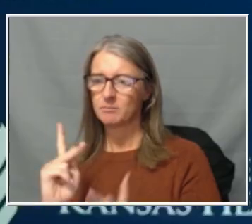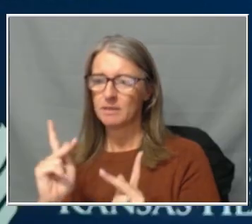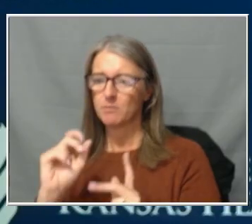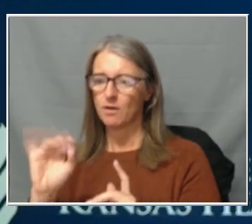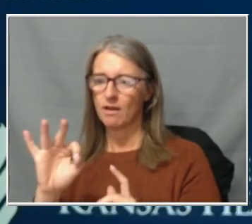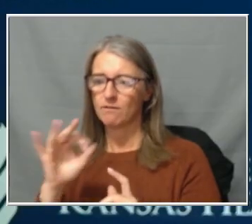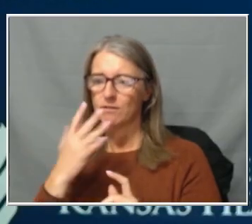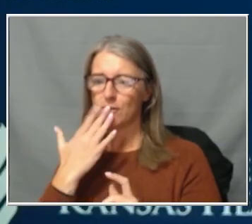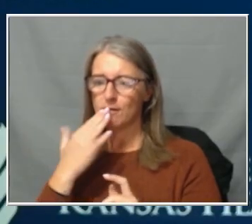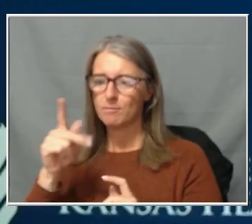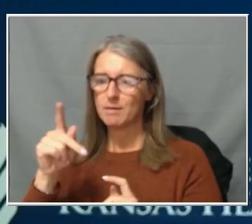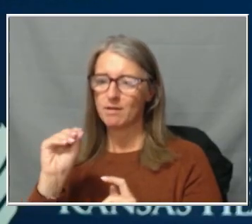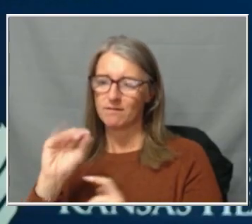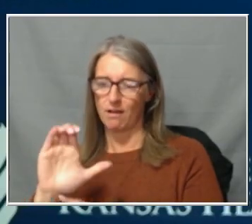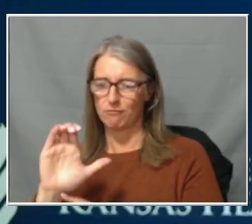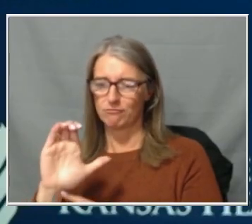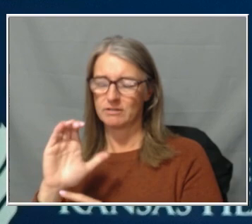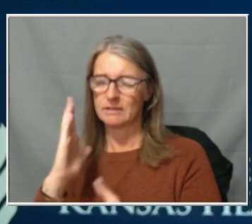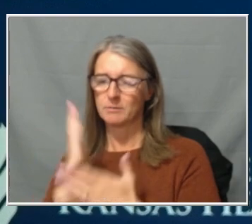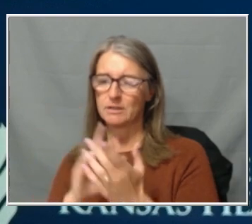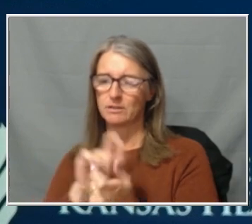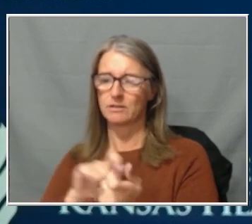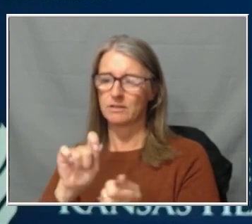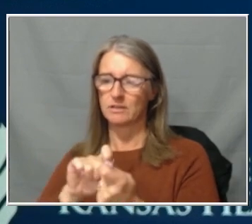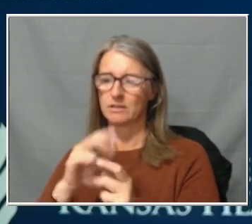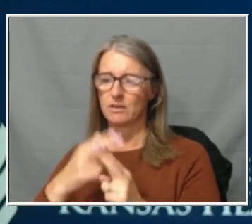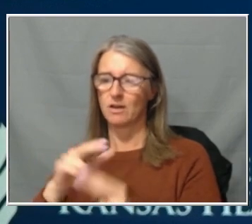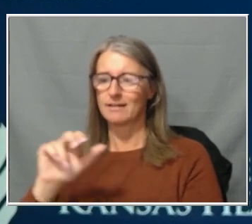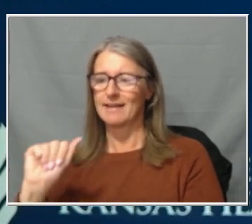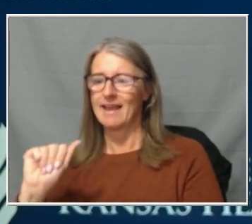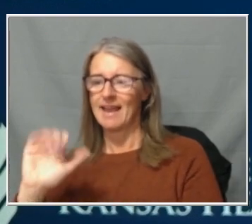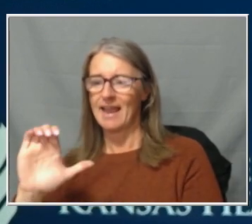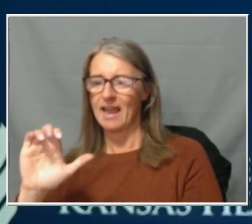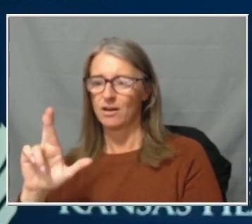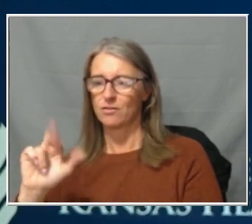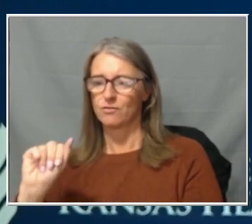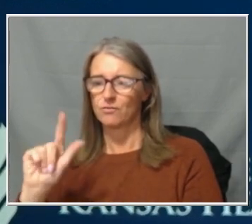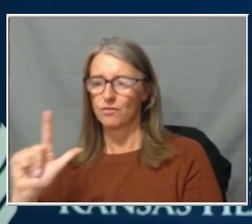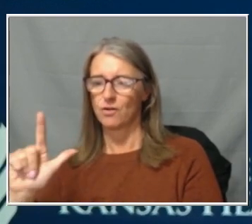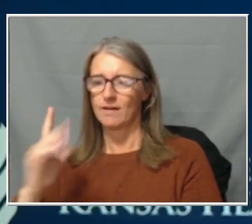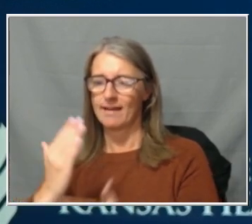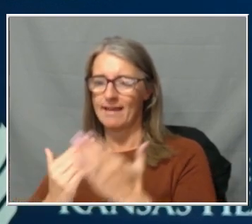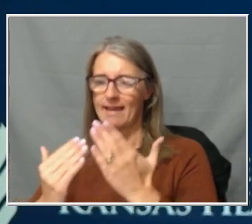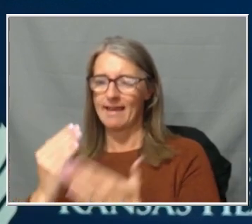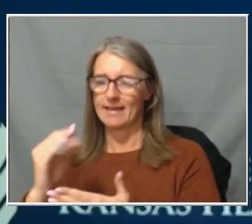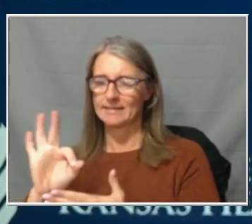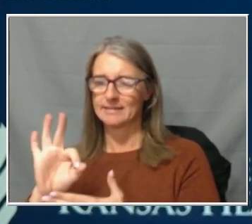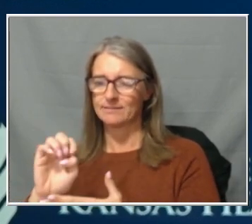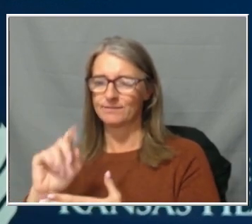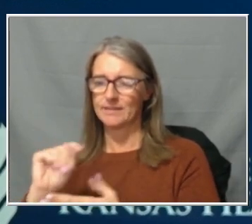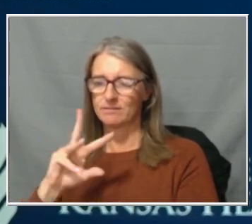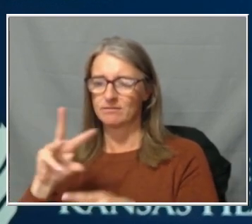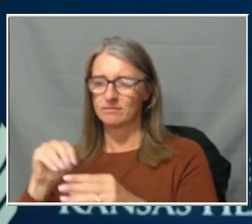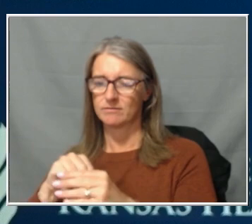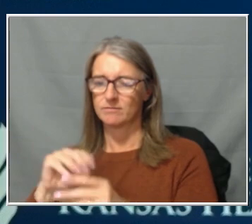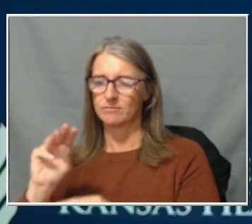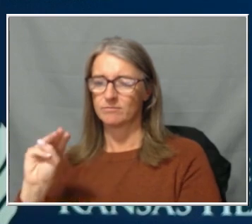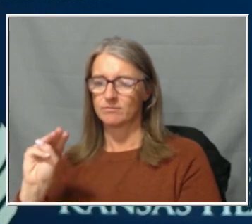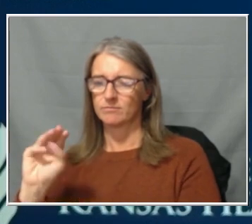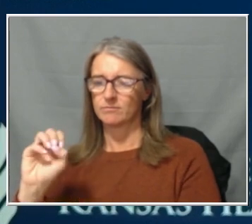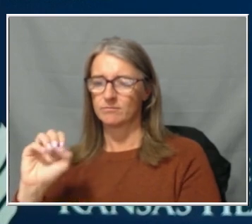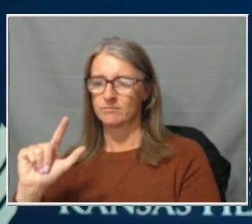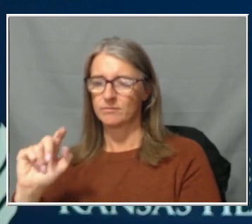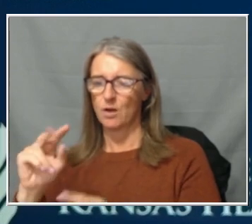there's a particular type of melanoma called acral that involves the hands and the feet. So a mole on the foot is one that I